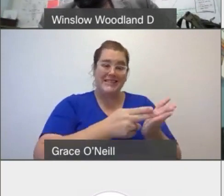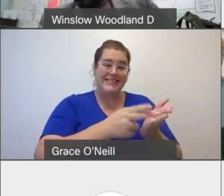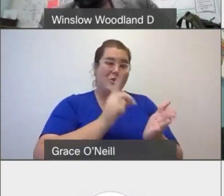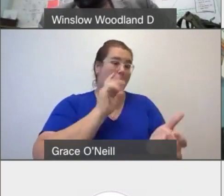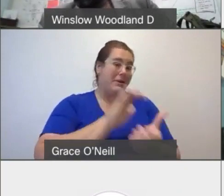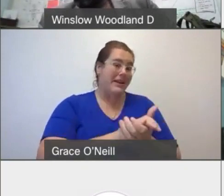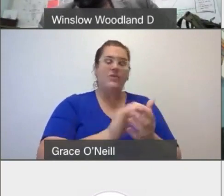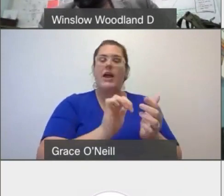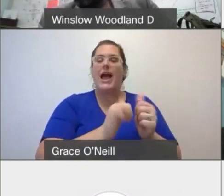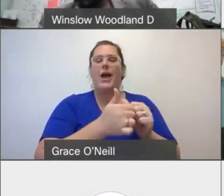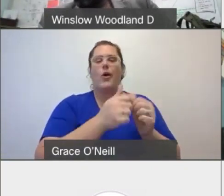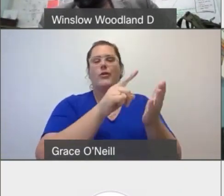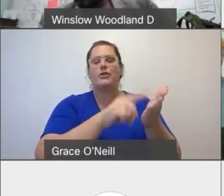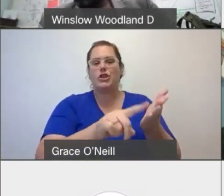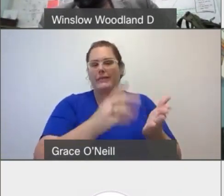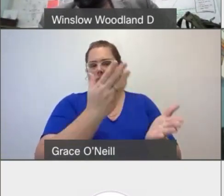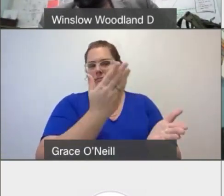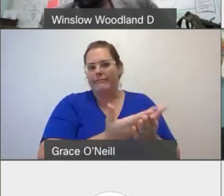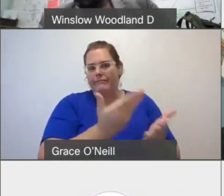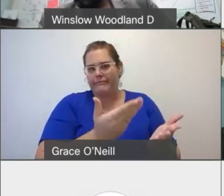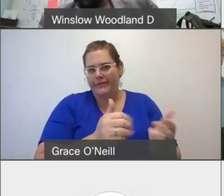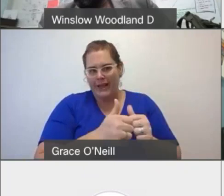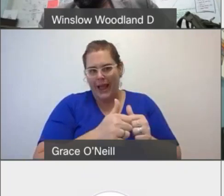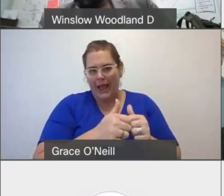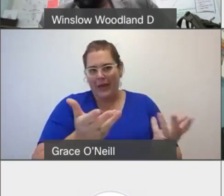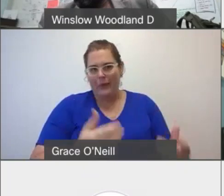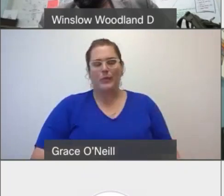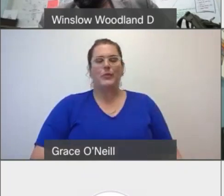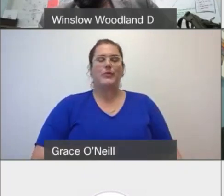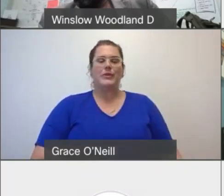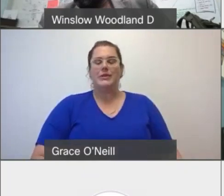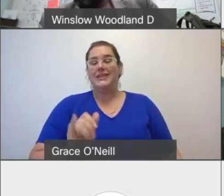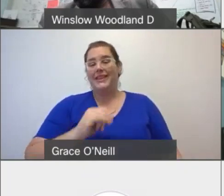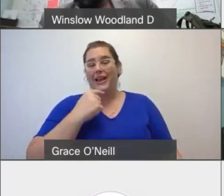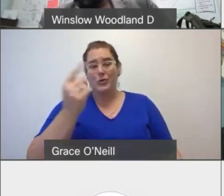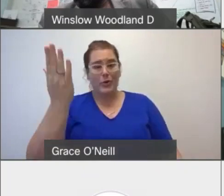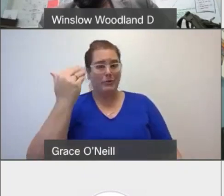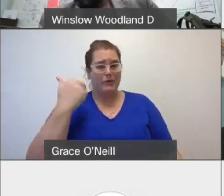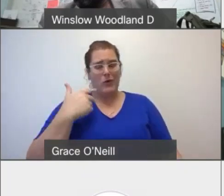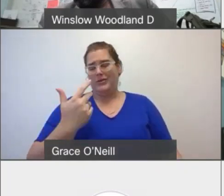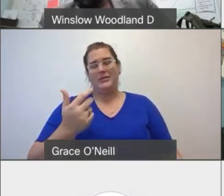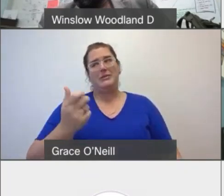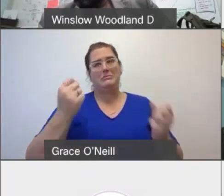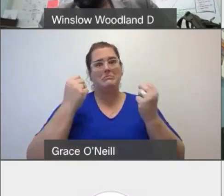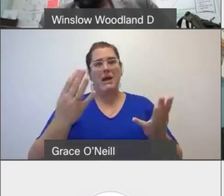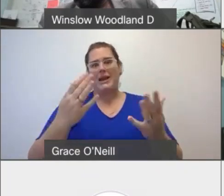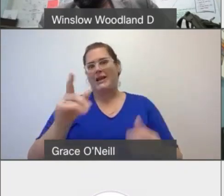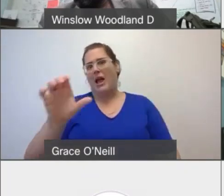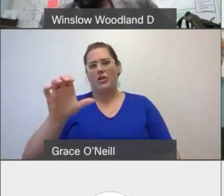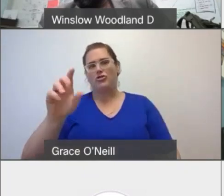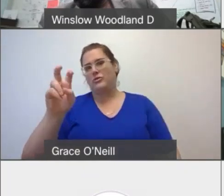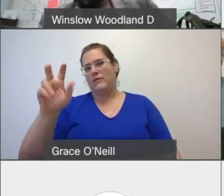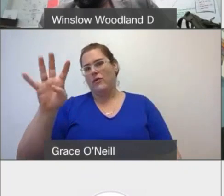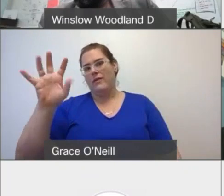really need to see, as I said, there have been hundreds of these filed for